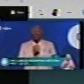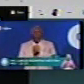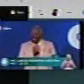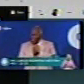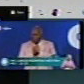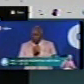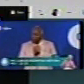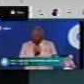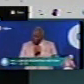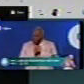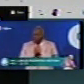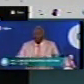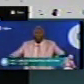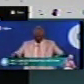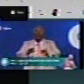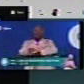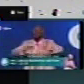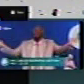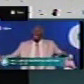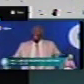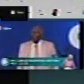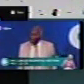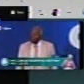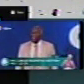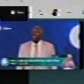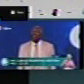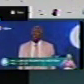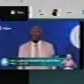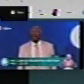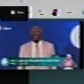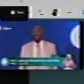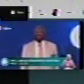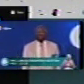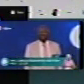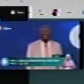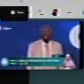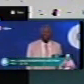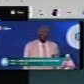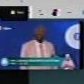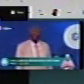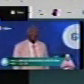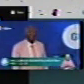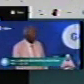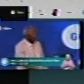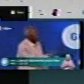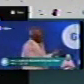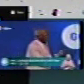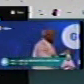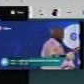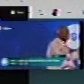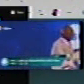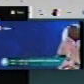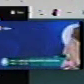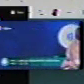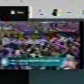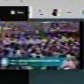be glorified forever. In Jesus' name we have prayed. Amen.